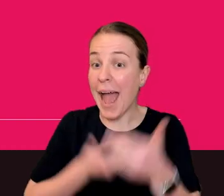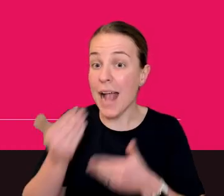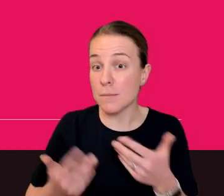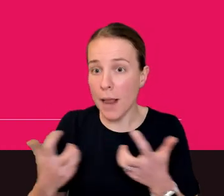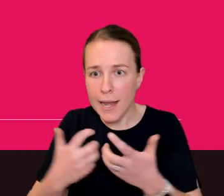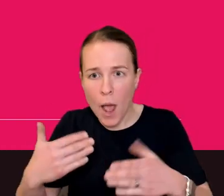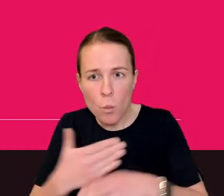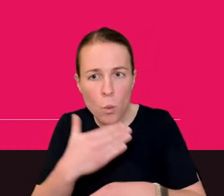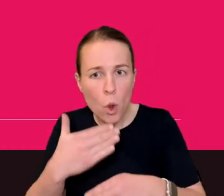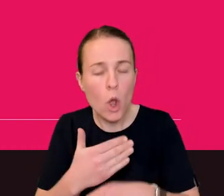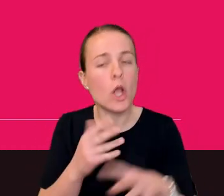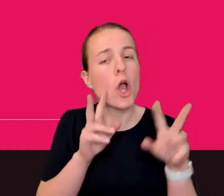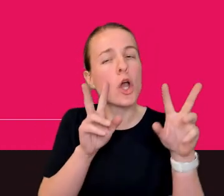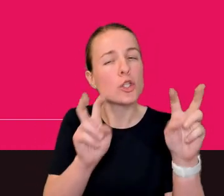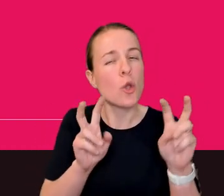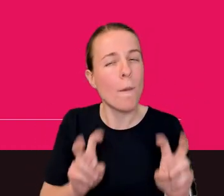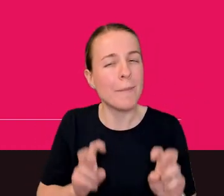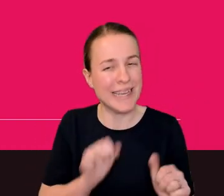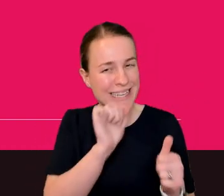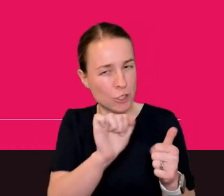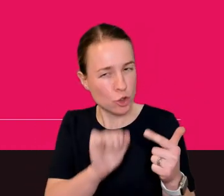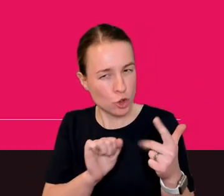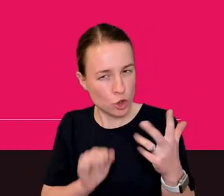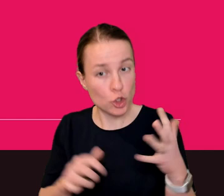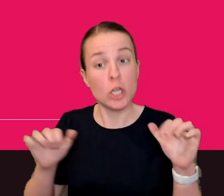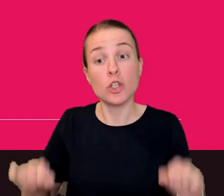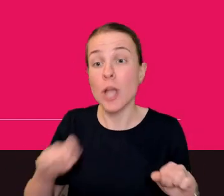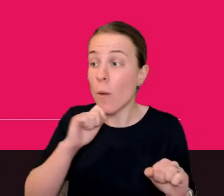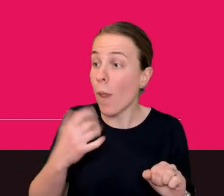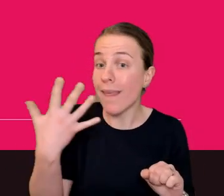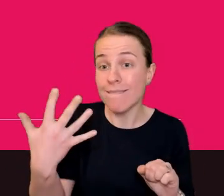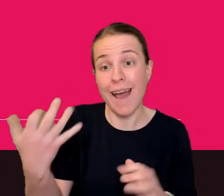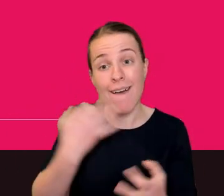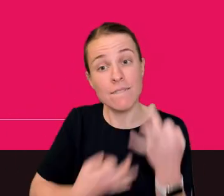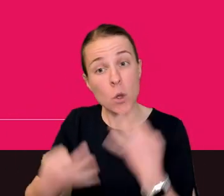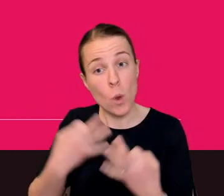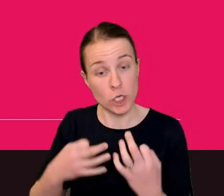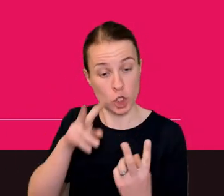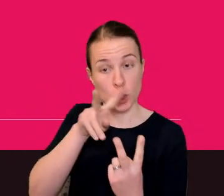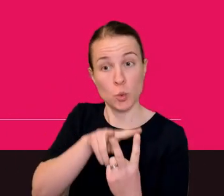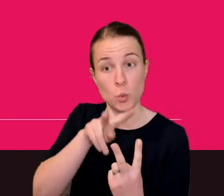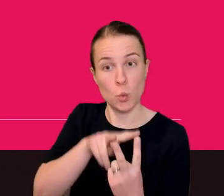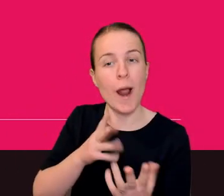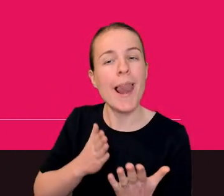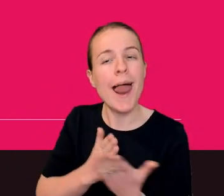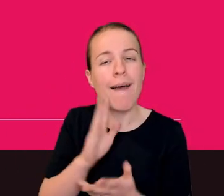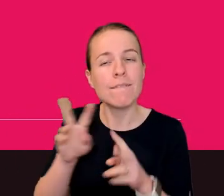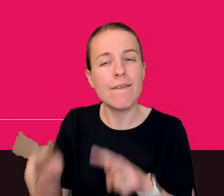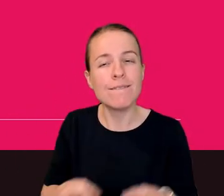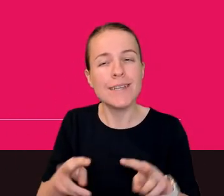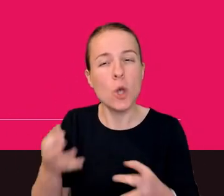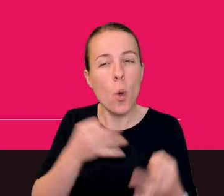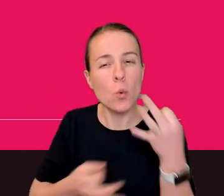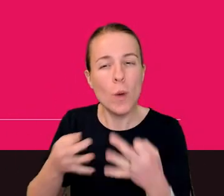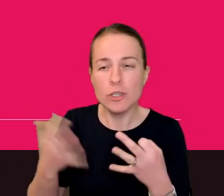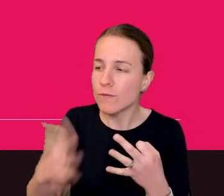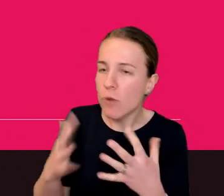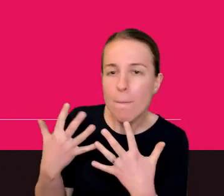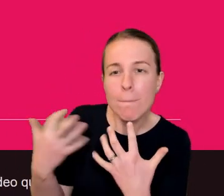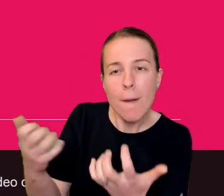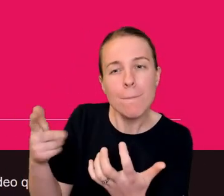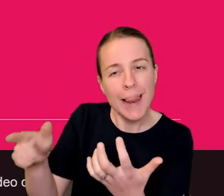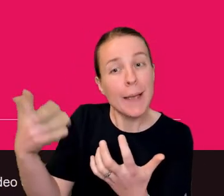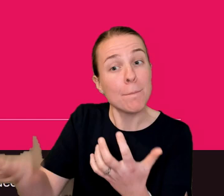take approximately 5 questions. 2 of these will be live video questions taken from members of the public who submitted questions